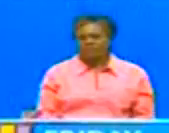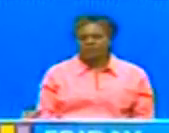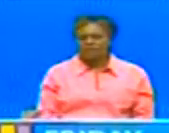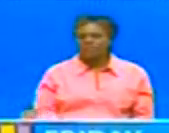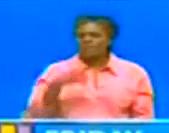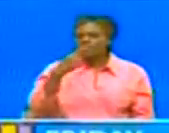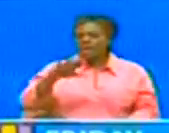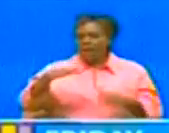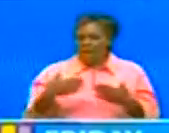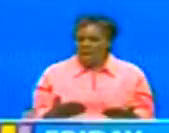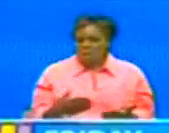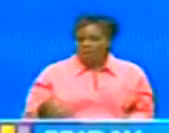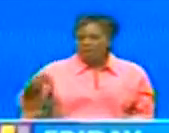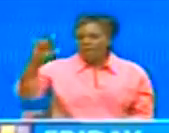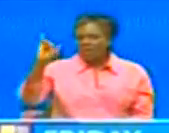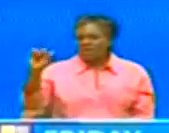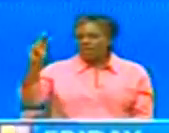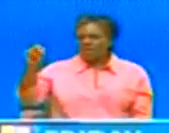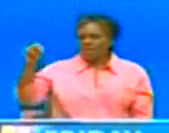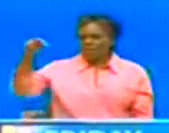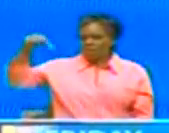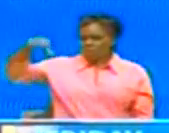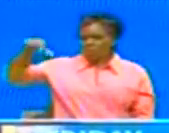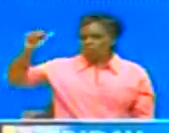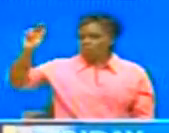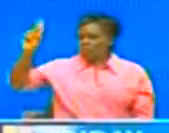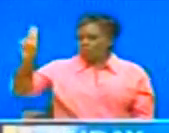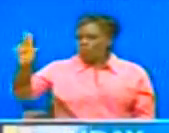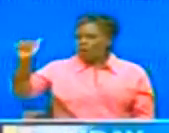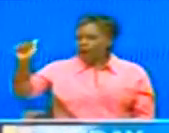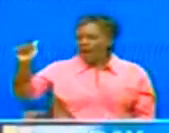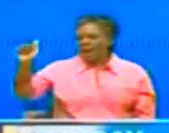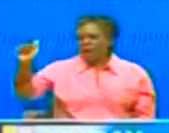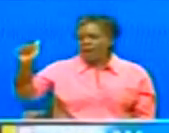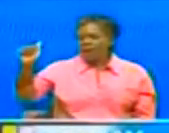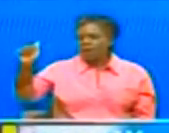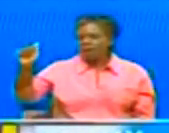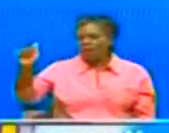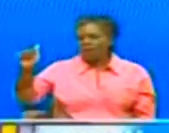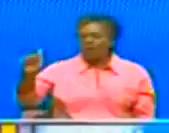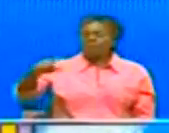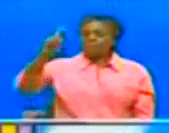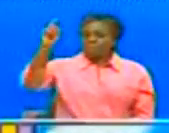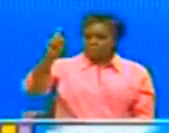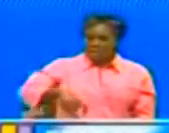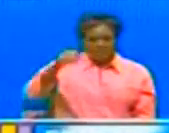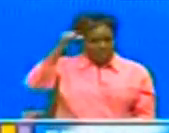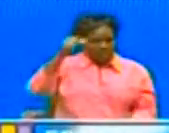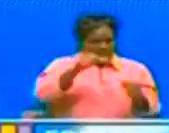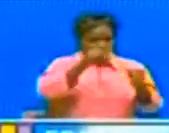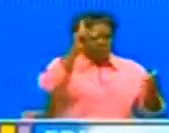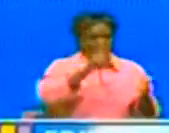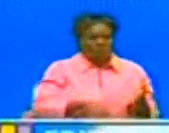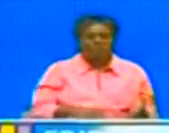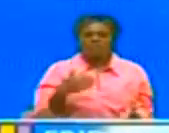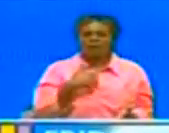We say inquiry, inquiry, mm-hmm. Inquiry. Mm-hmm. But what we must remember is